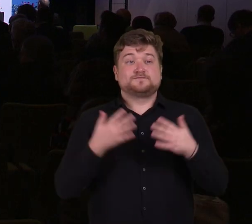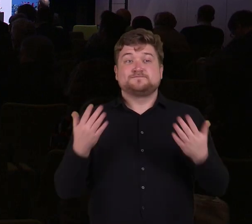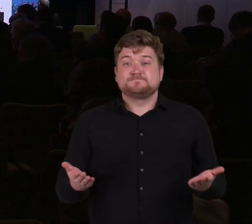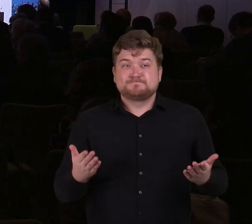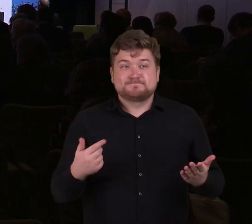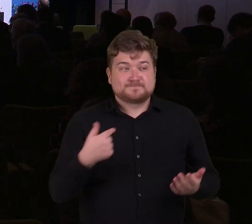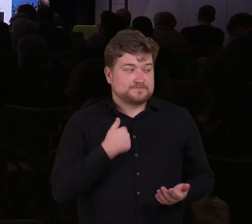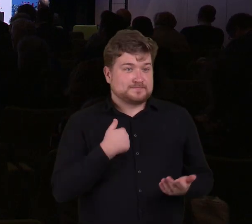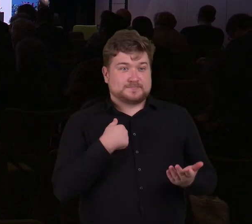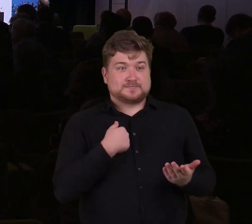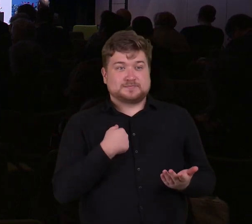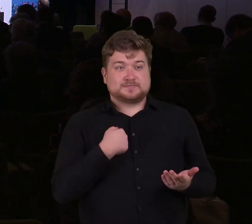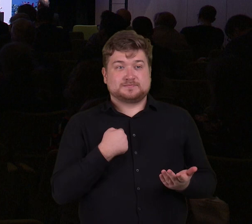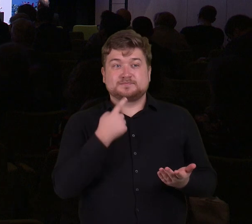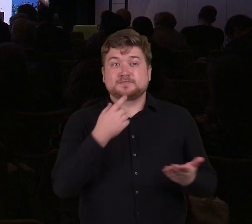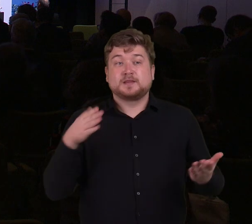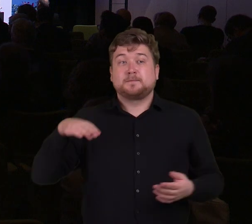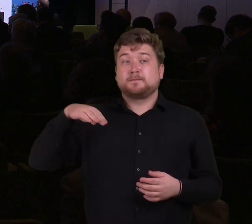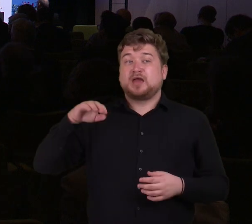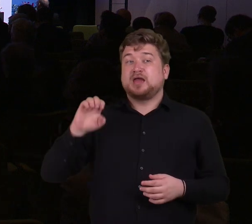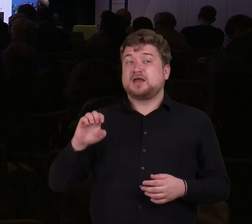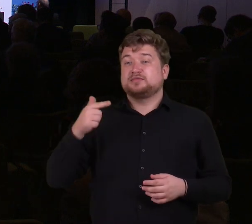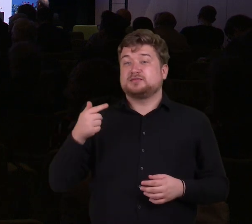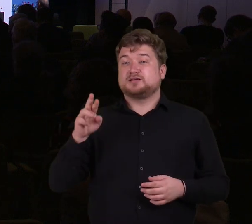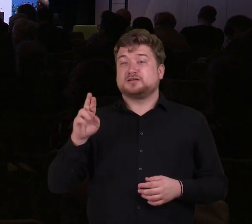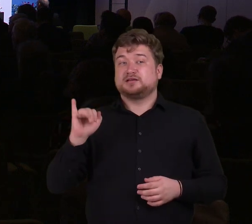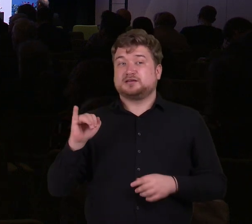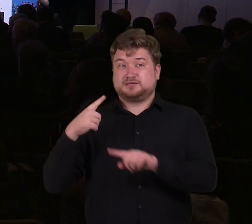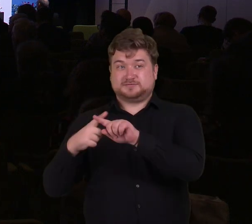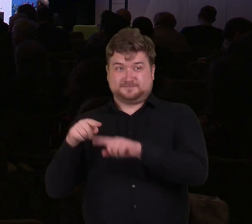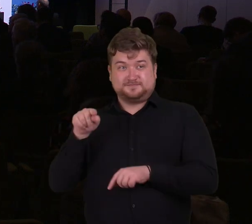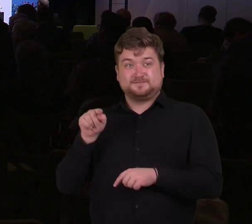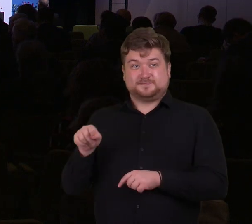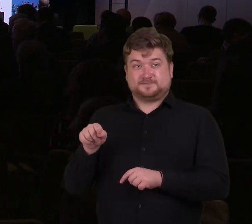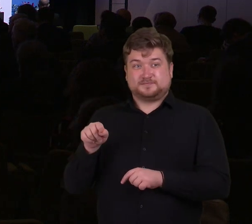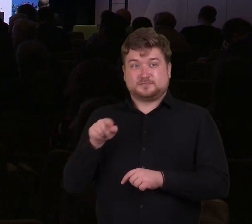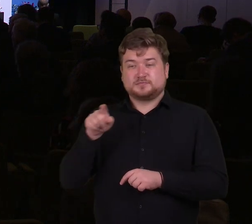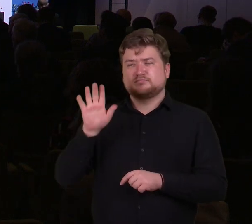exchange of practitioners. That's really crucial. Thanks. Any other? Artur?